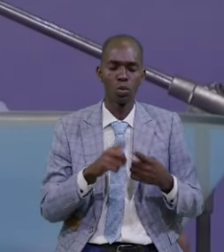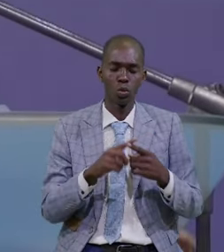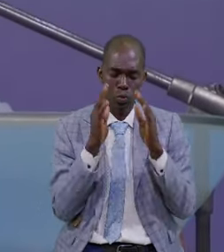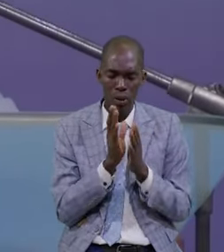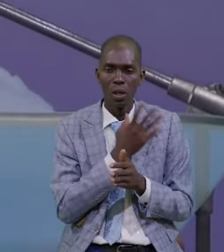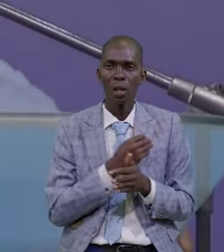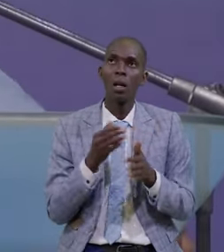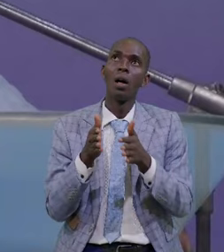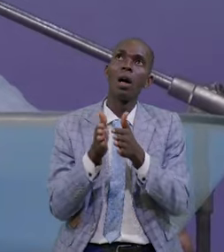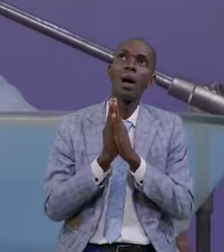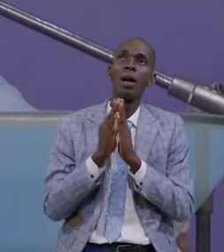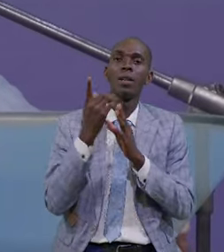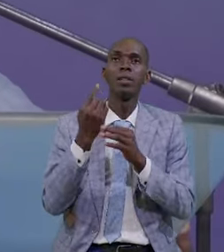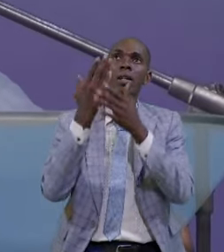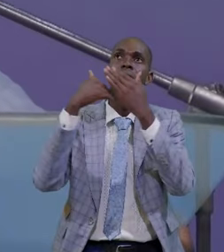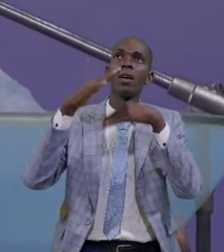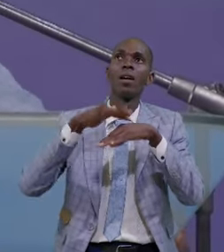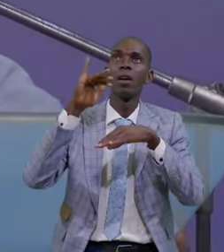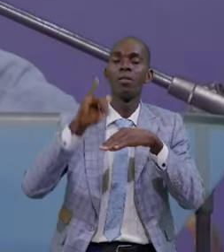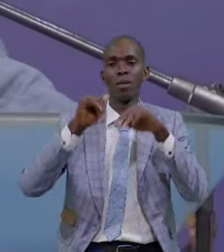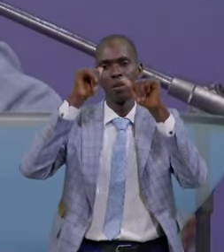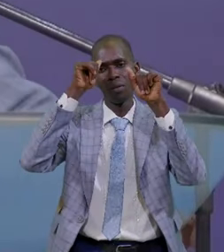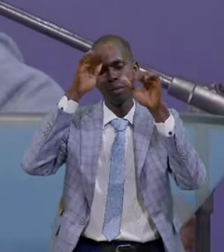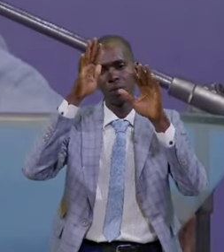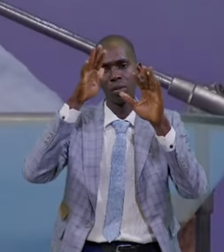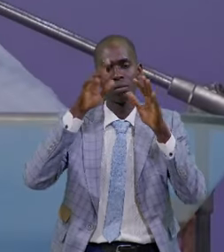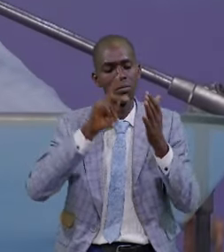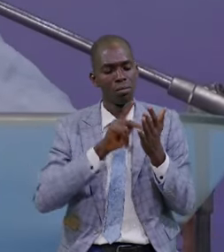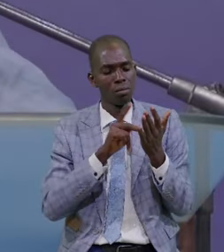the Heavenly Father. Program,